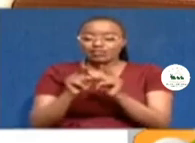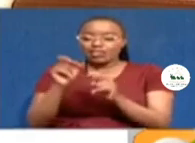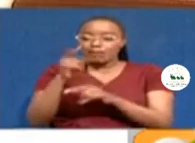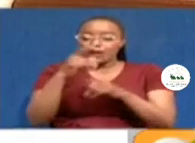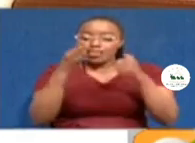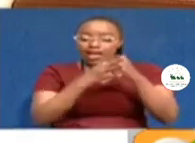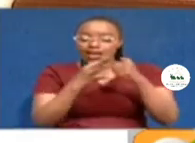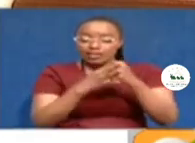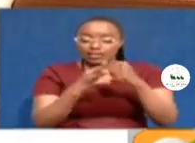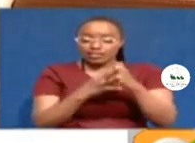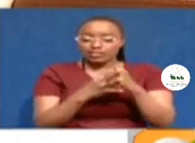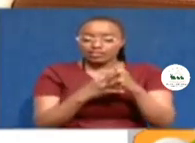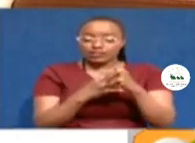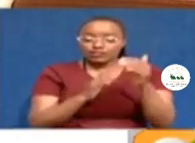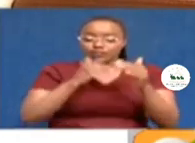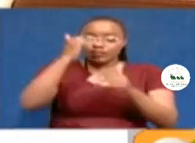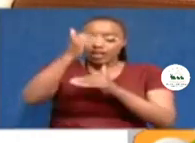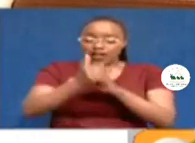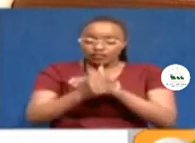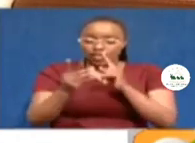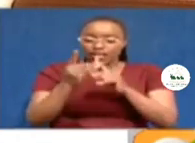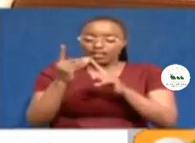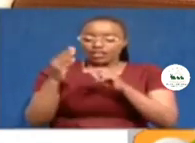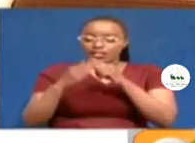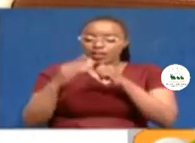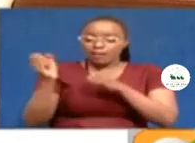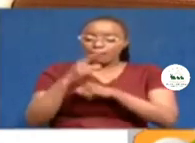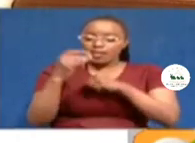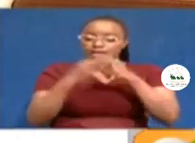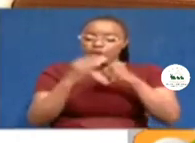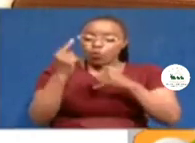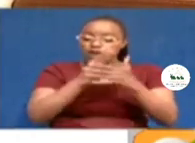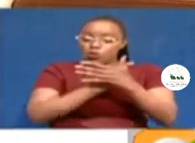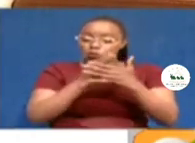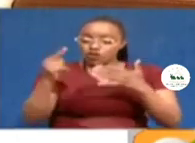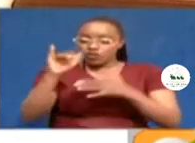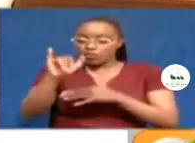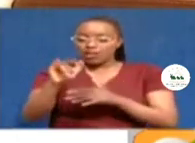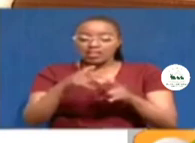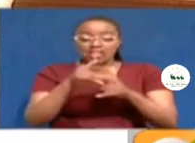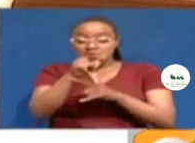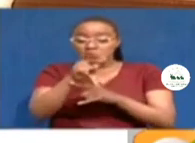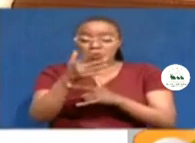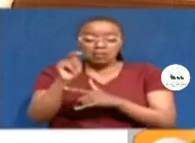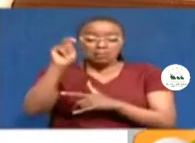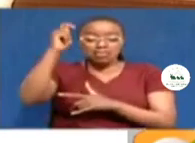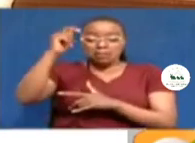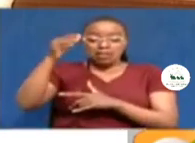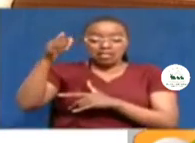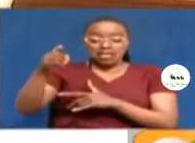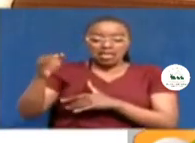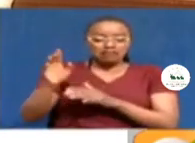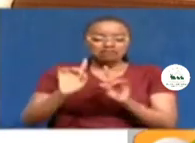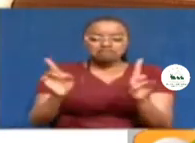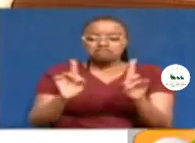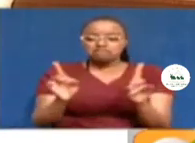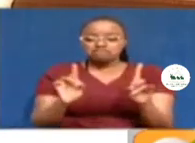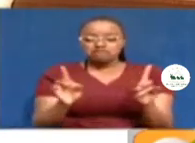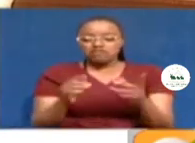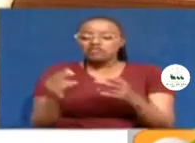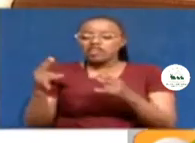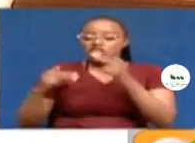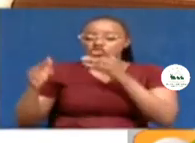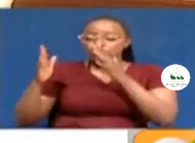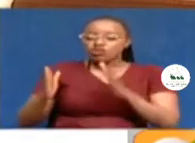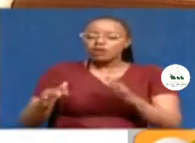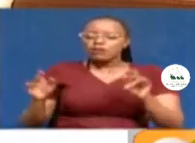of August, after the 9th day of August, a week from that, you will not be the president of this country.